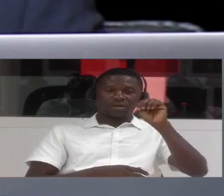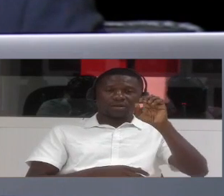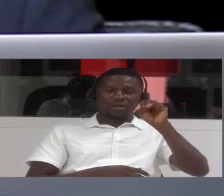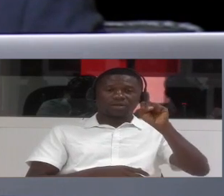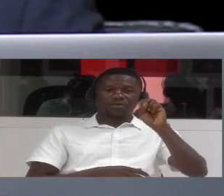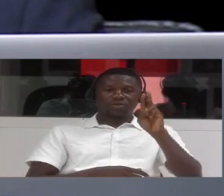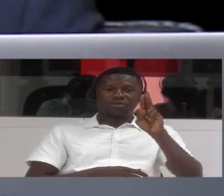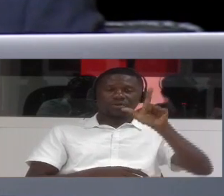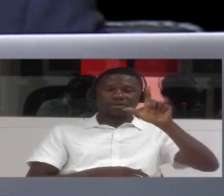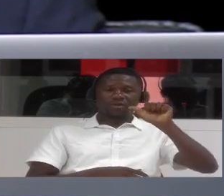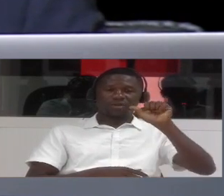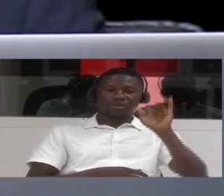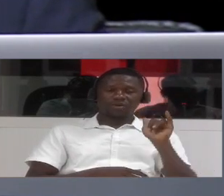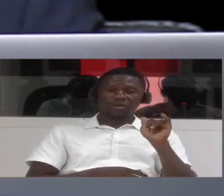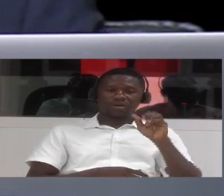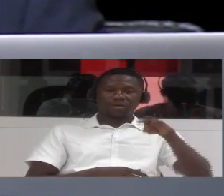of Abacha. Yes.